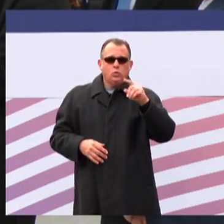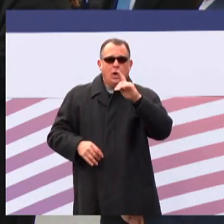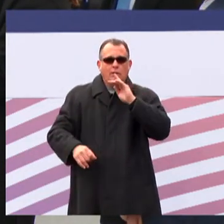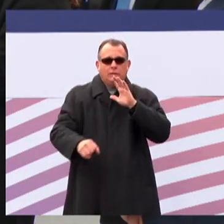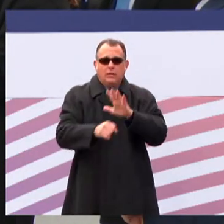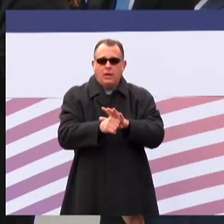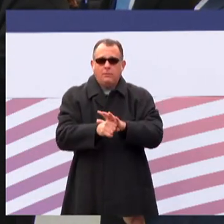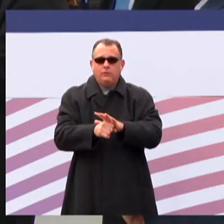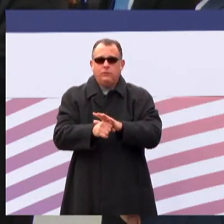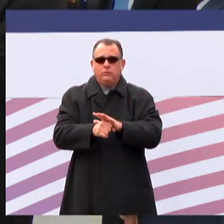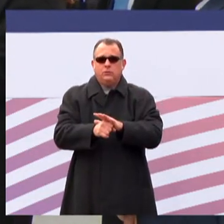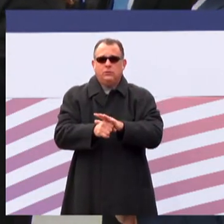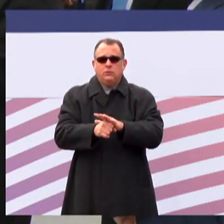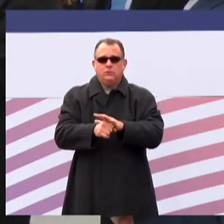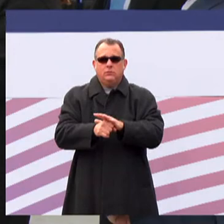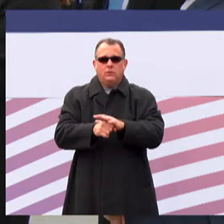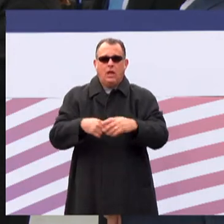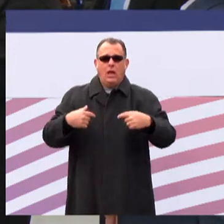do solemnly swear